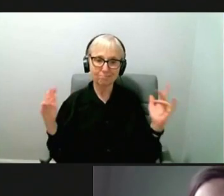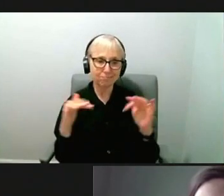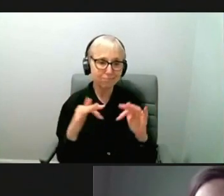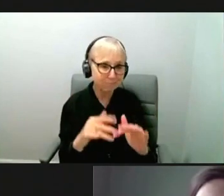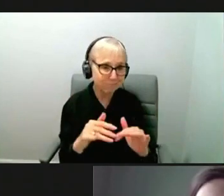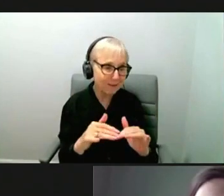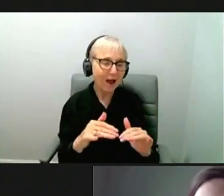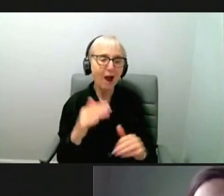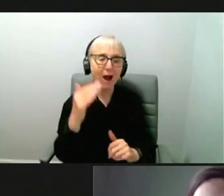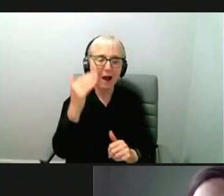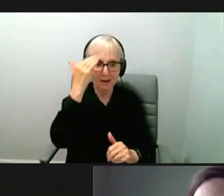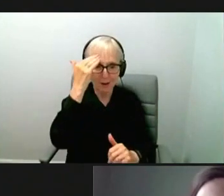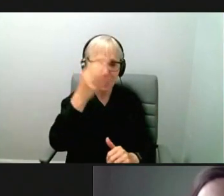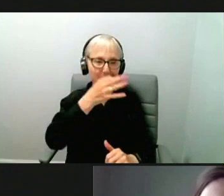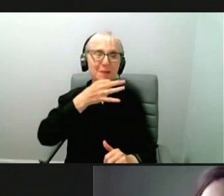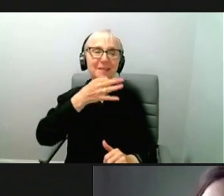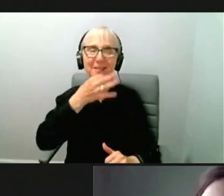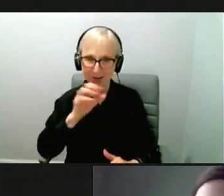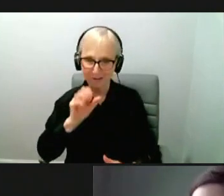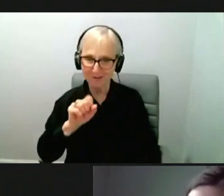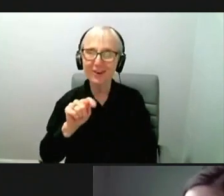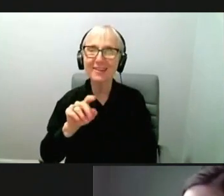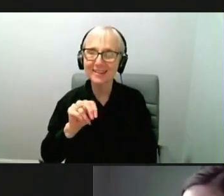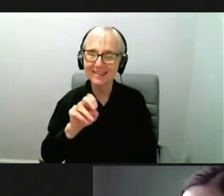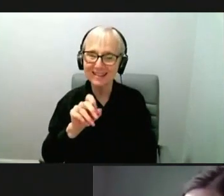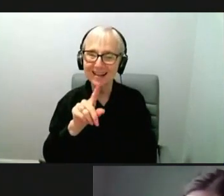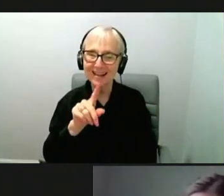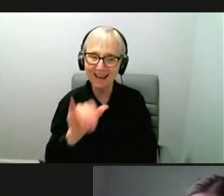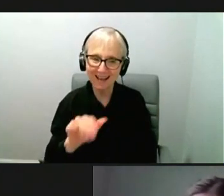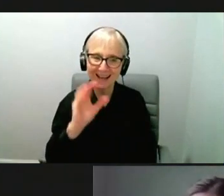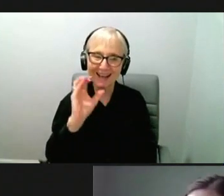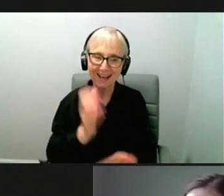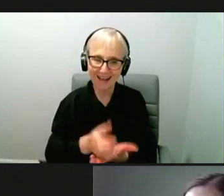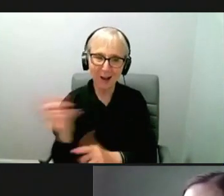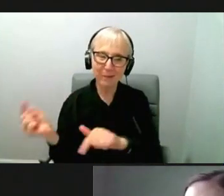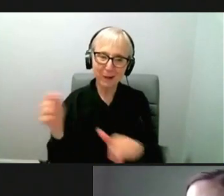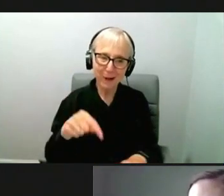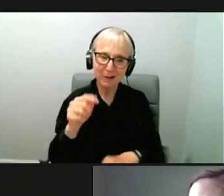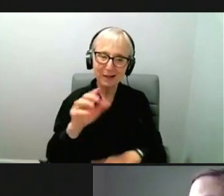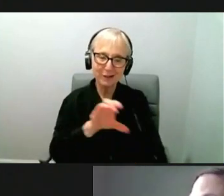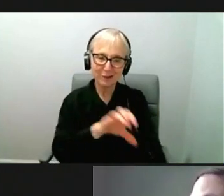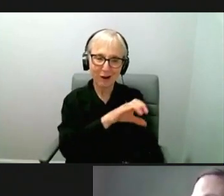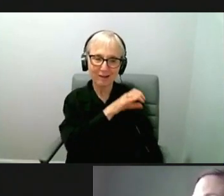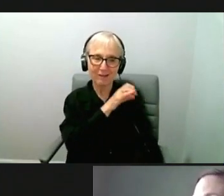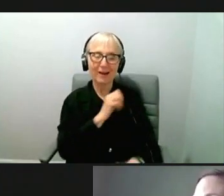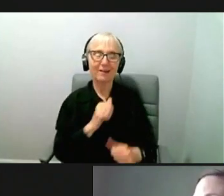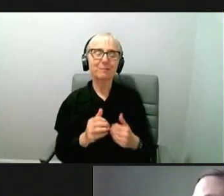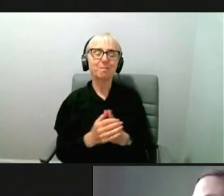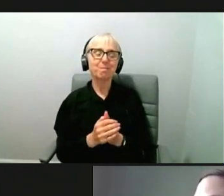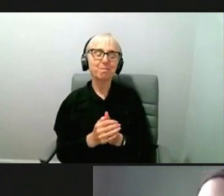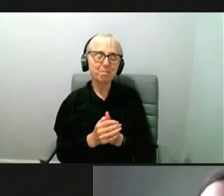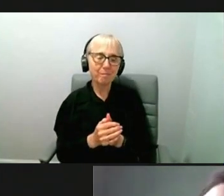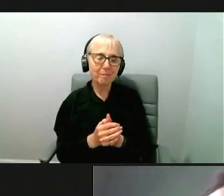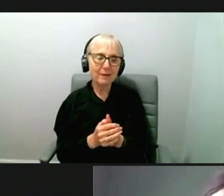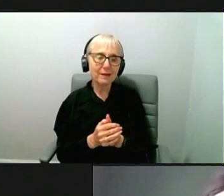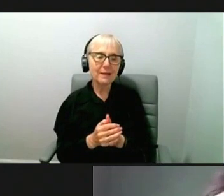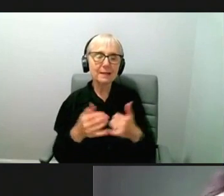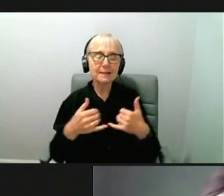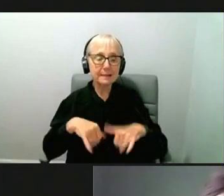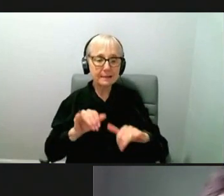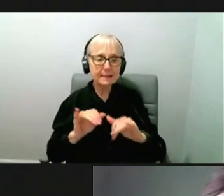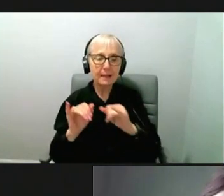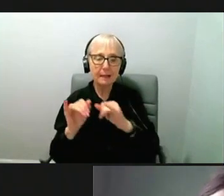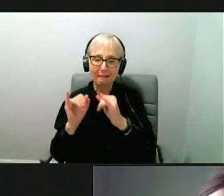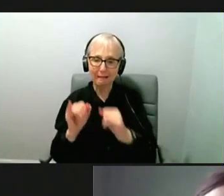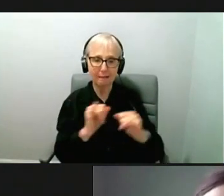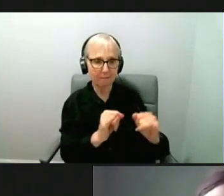know there'll be one soon for that Stanley Cup coming to Colorado. I would say that it's still individualized at